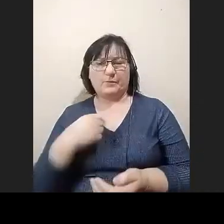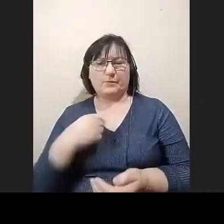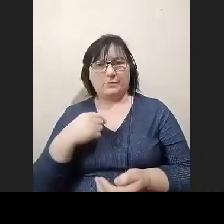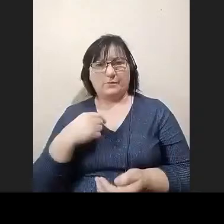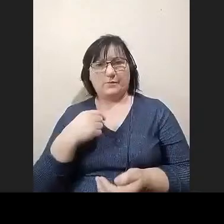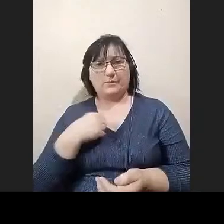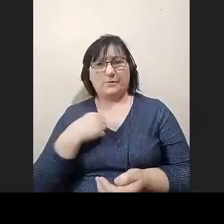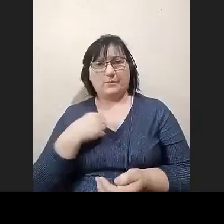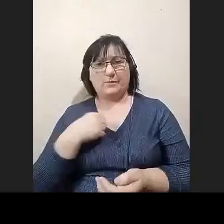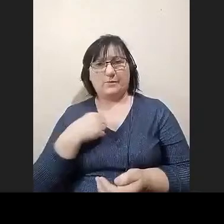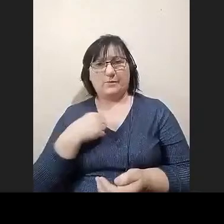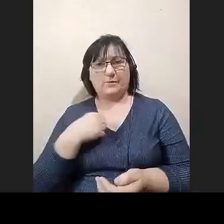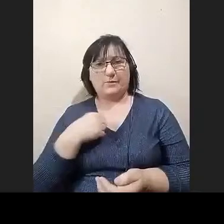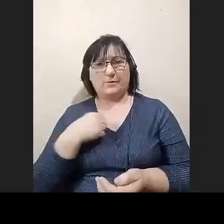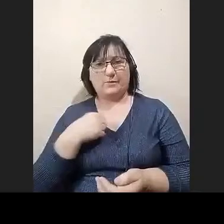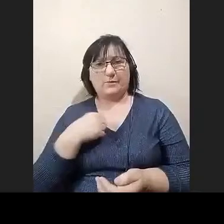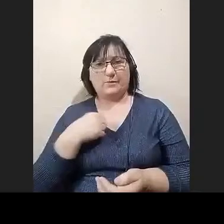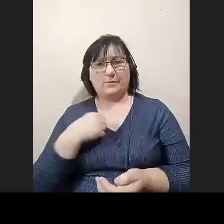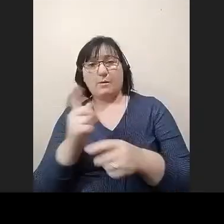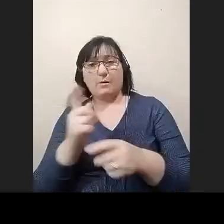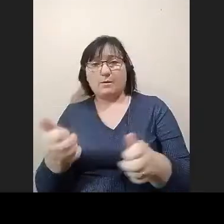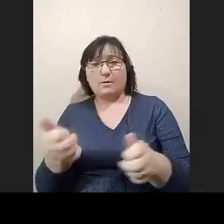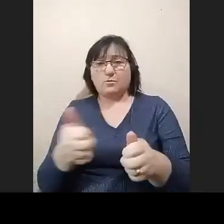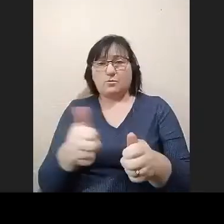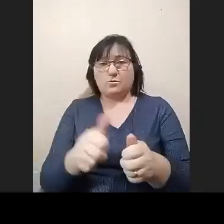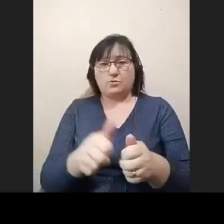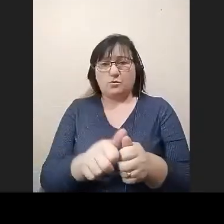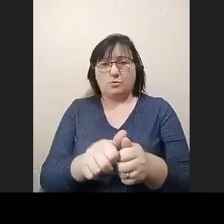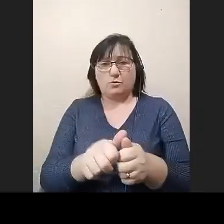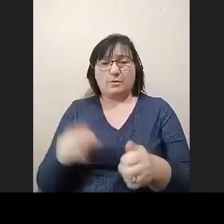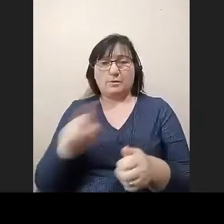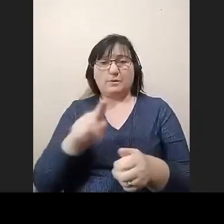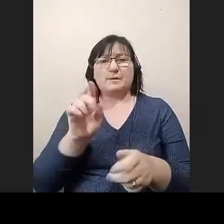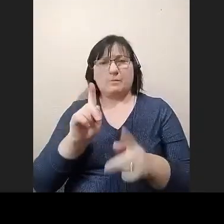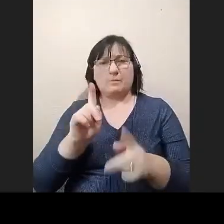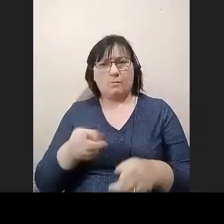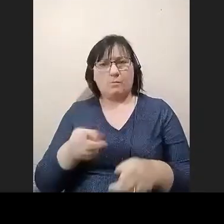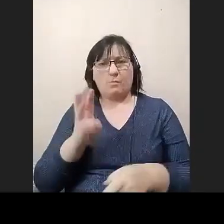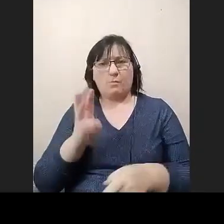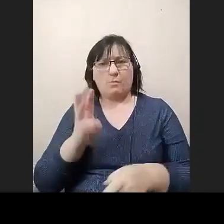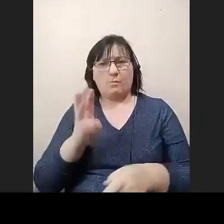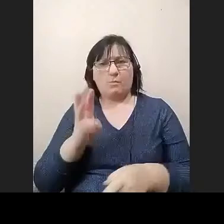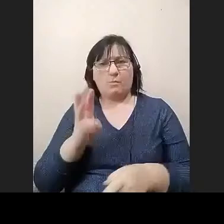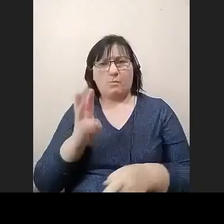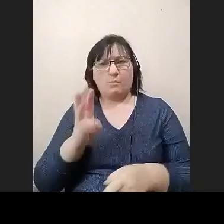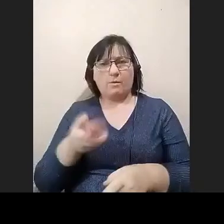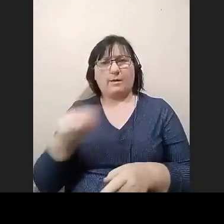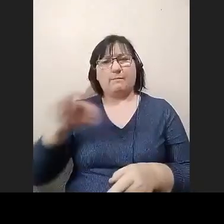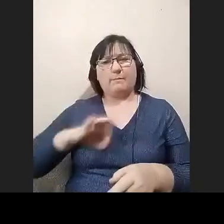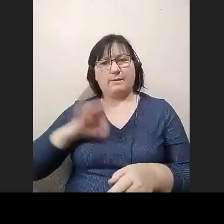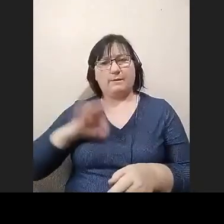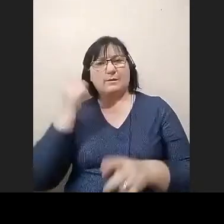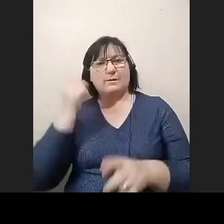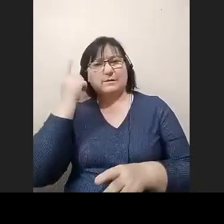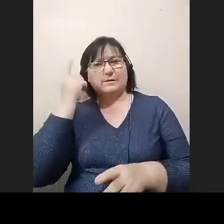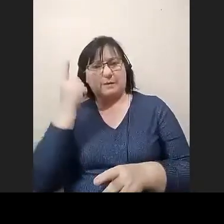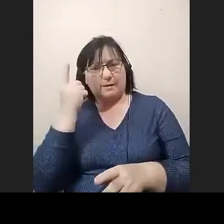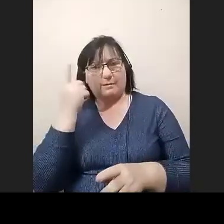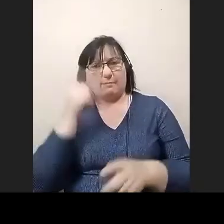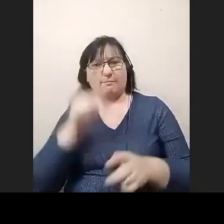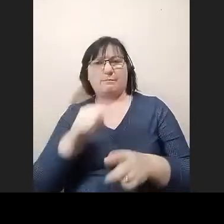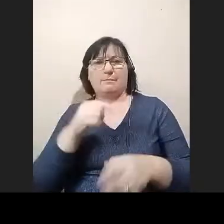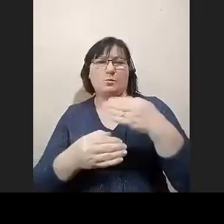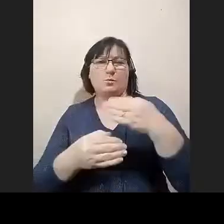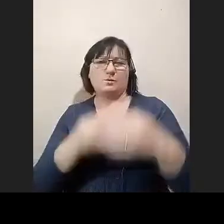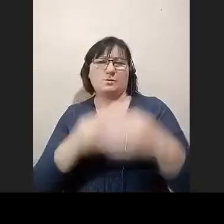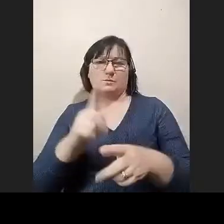today, we believe that they will all benefit from understanding the content as well as the process to be followed.